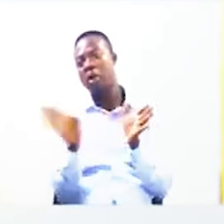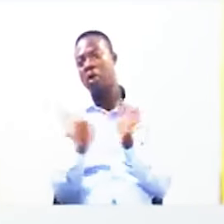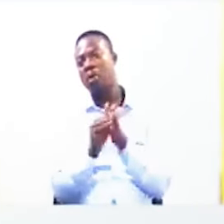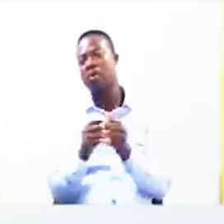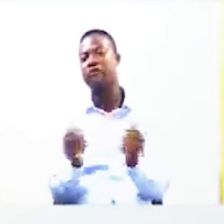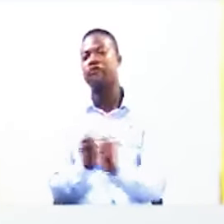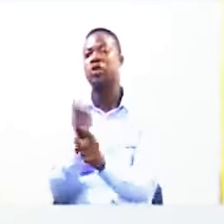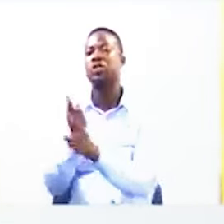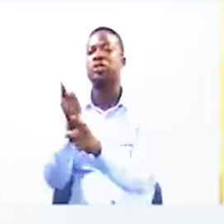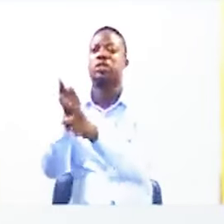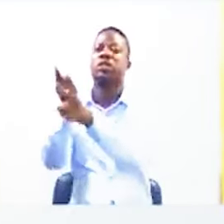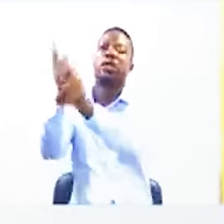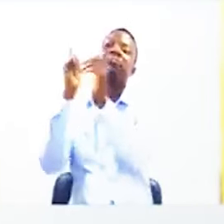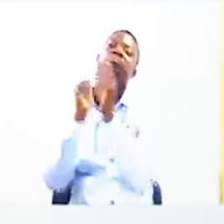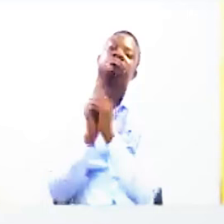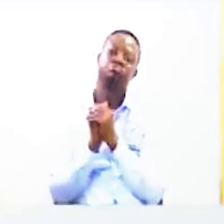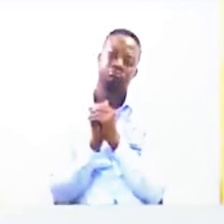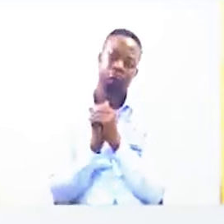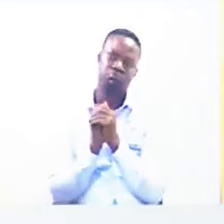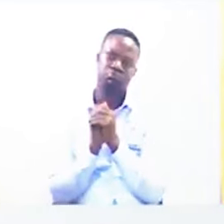hypocrisy.